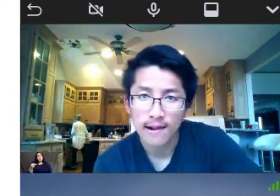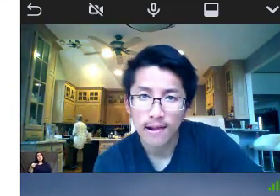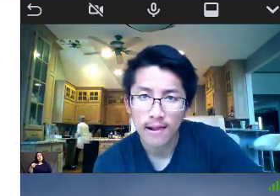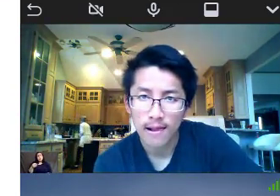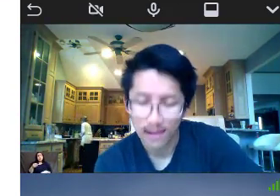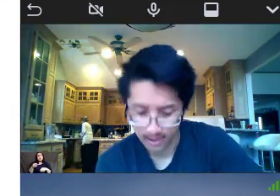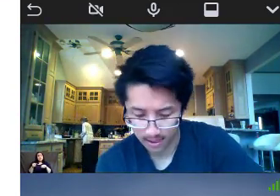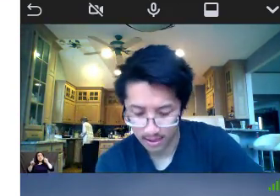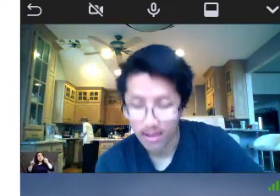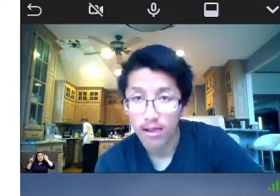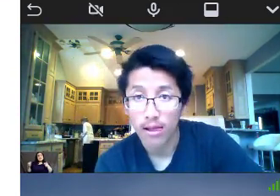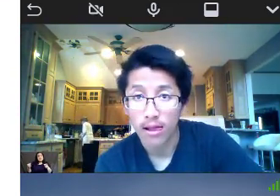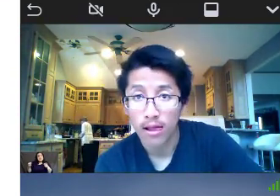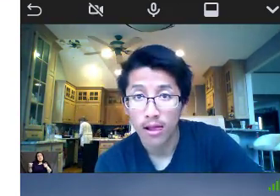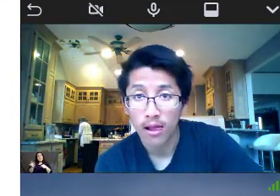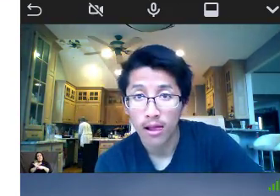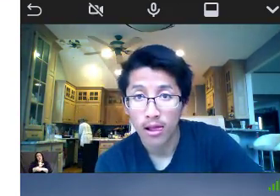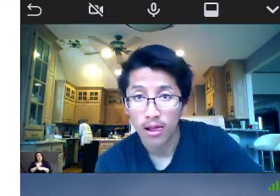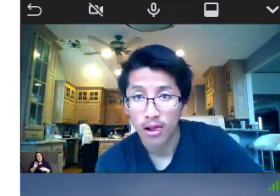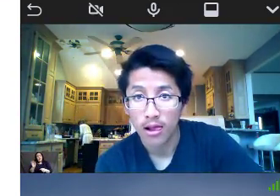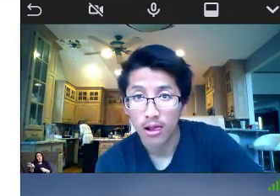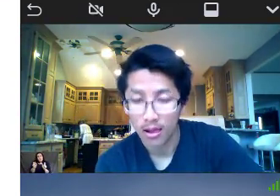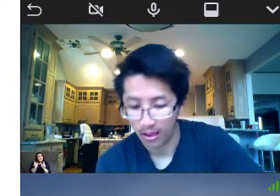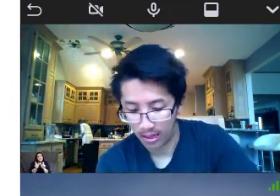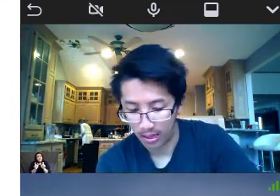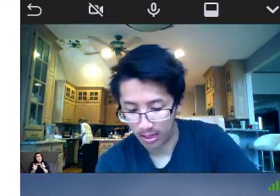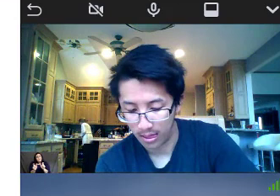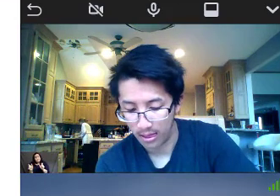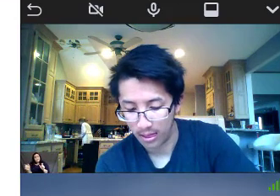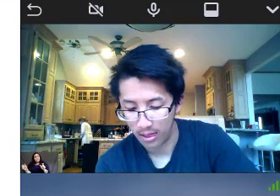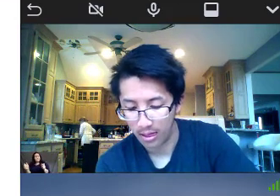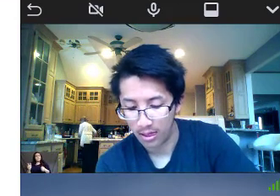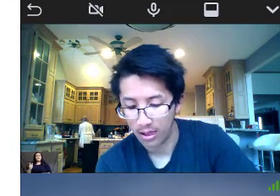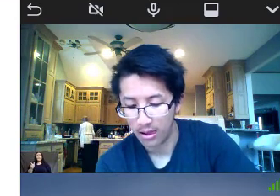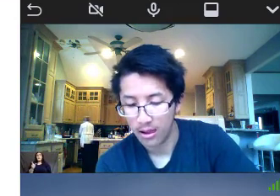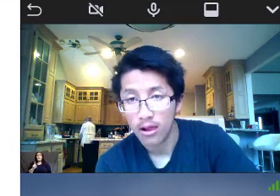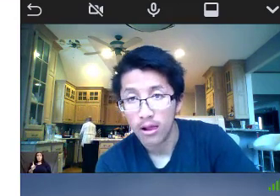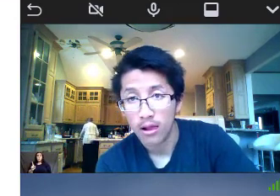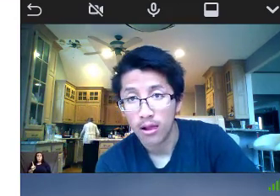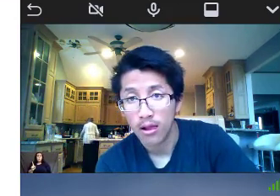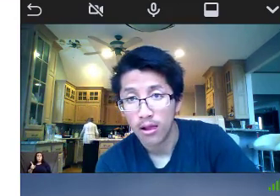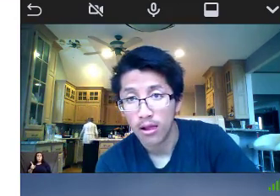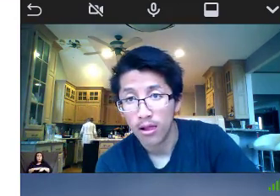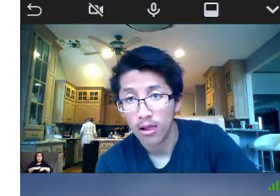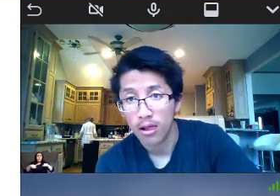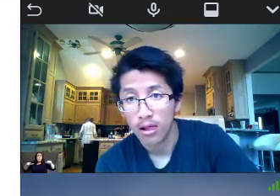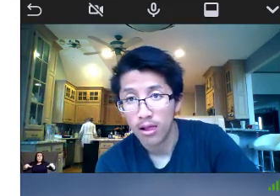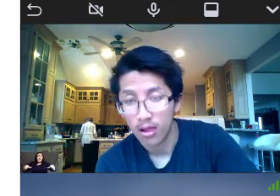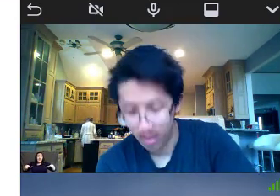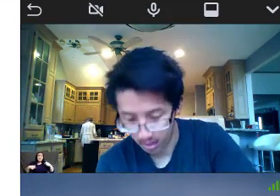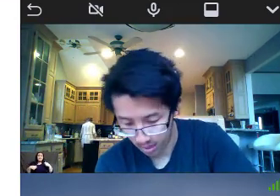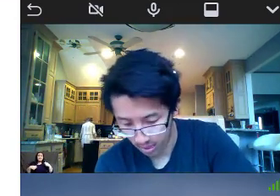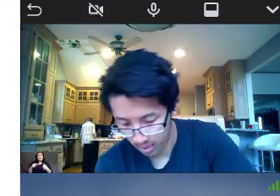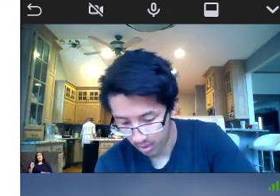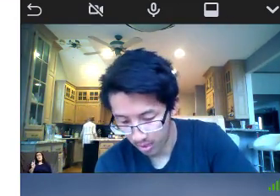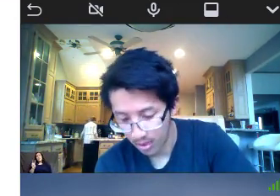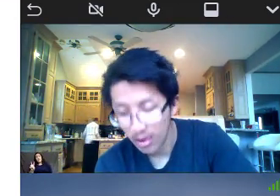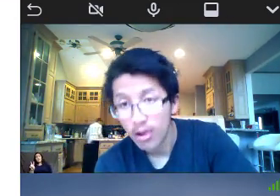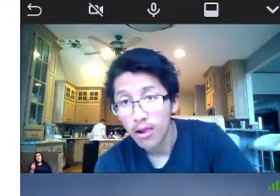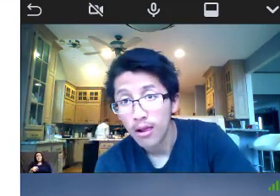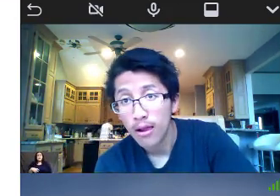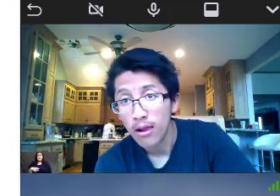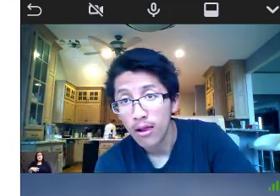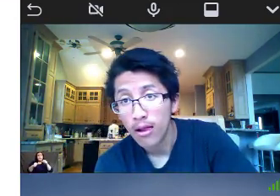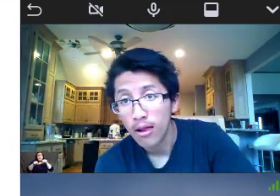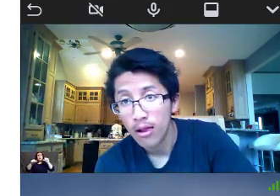Like the position on the plate, the free stream velocity, the geometry of the problem, whatever boundary conditions I have on the plate.